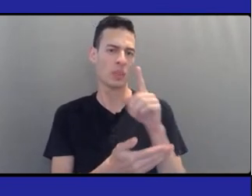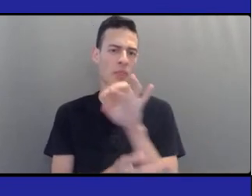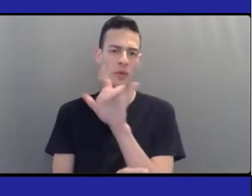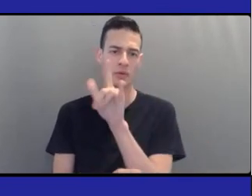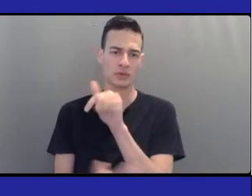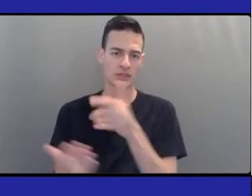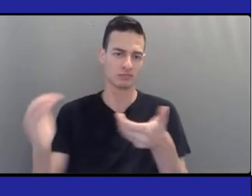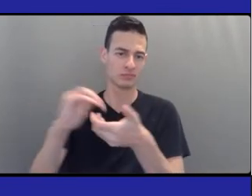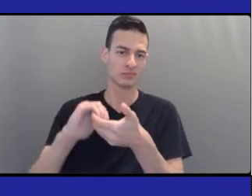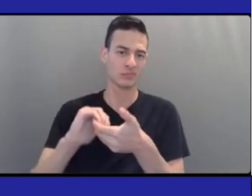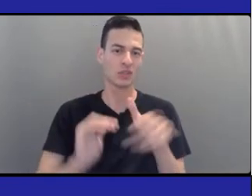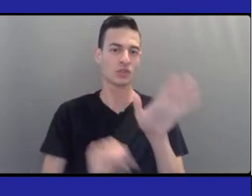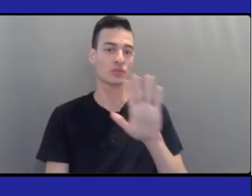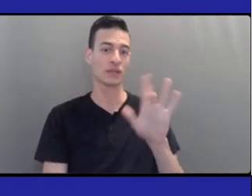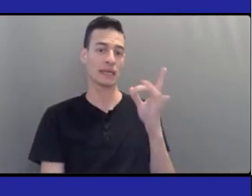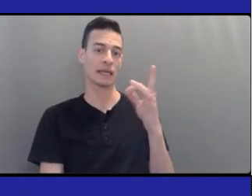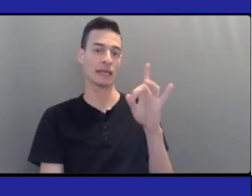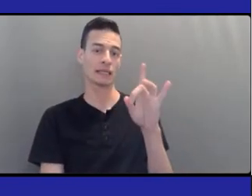around